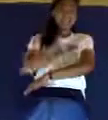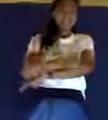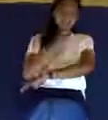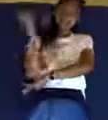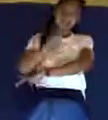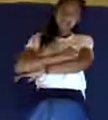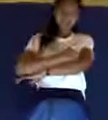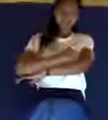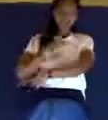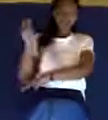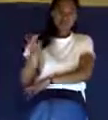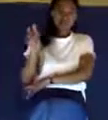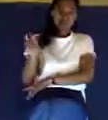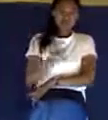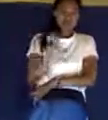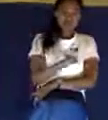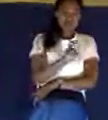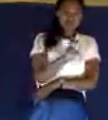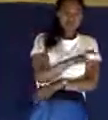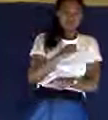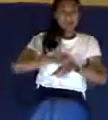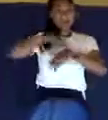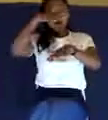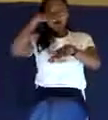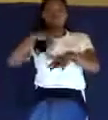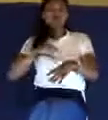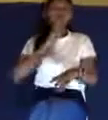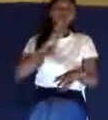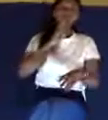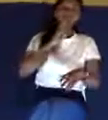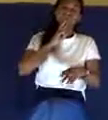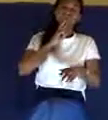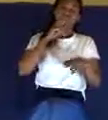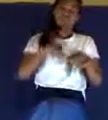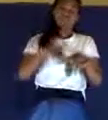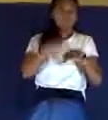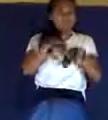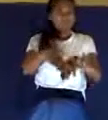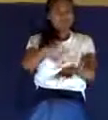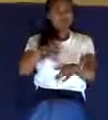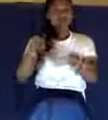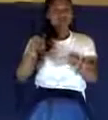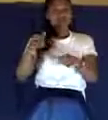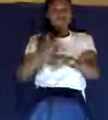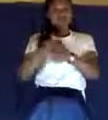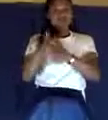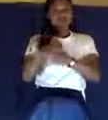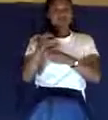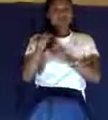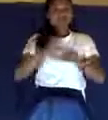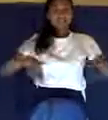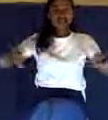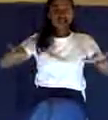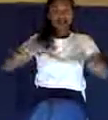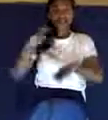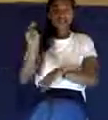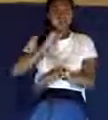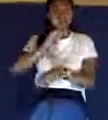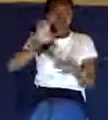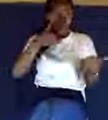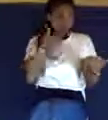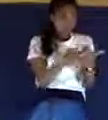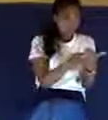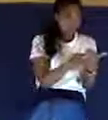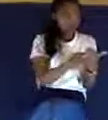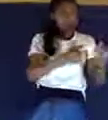to go over a big mountain, cross the Jordan River, hostile land. She finally makes it back. She goes, she's walking into the